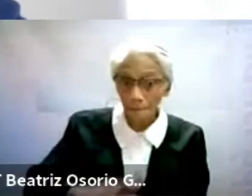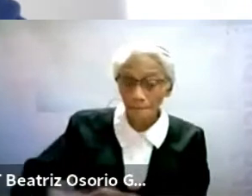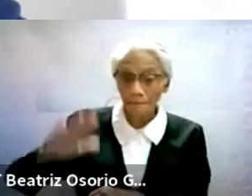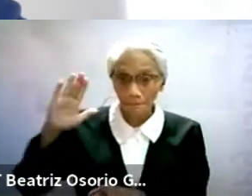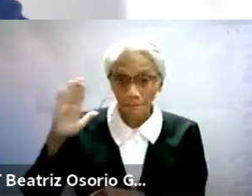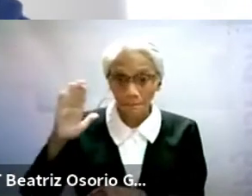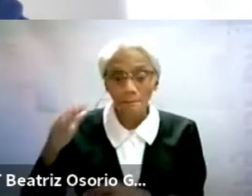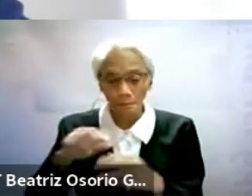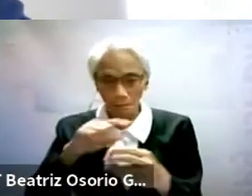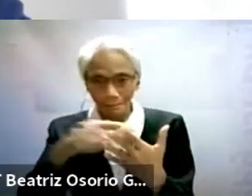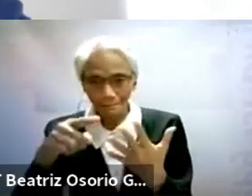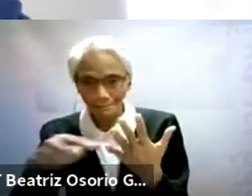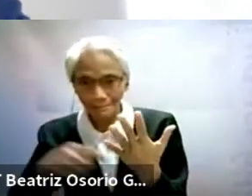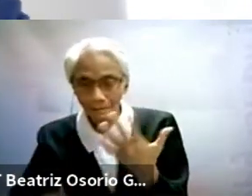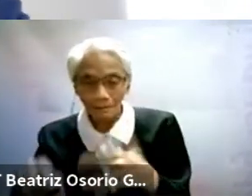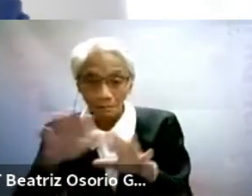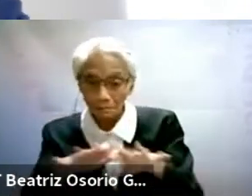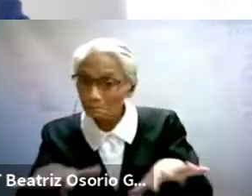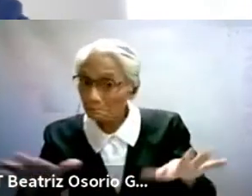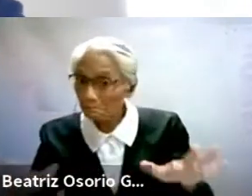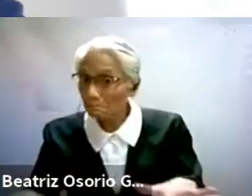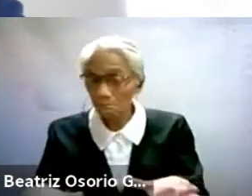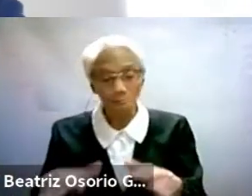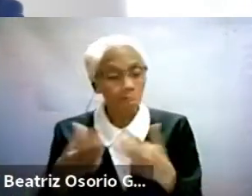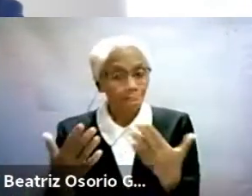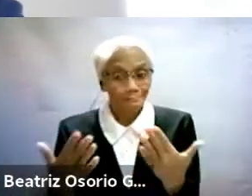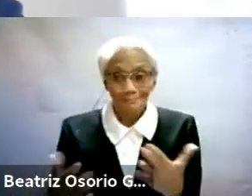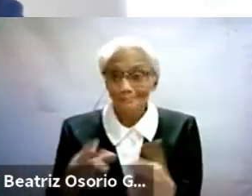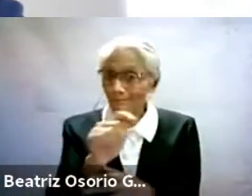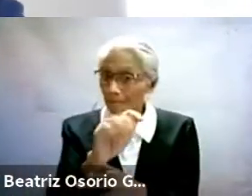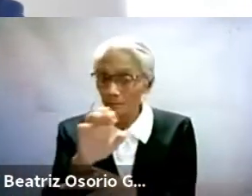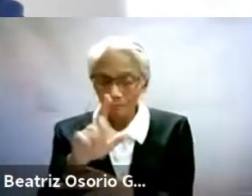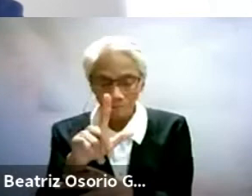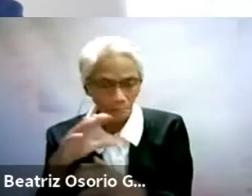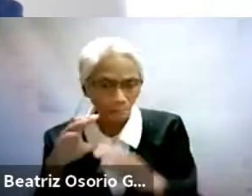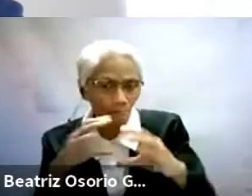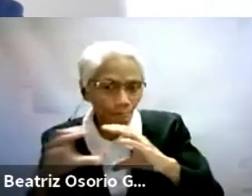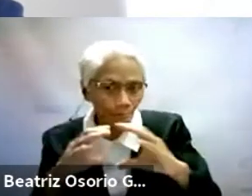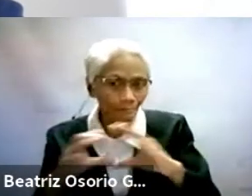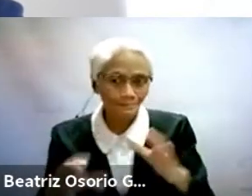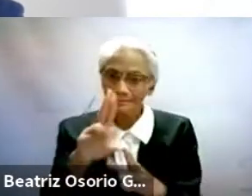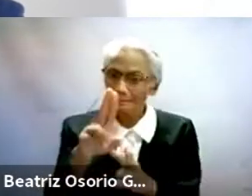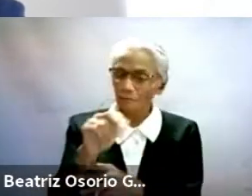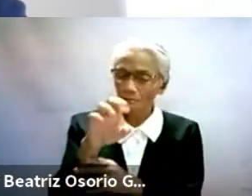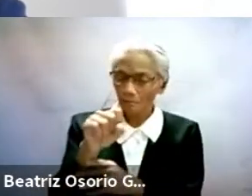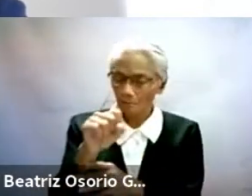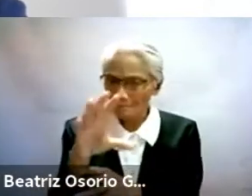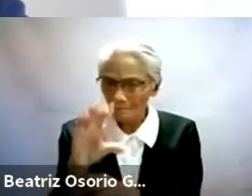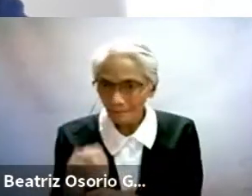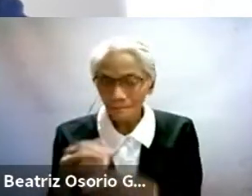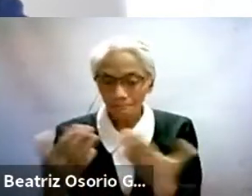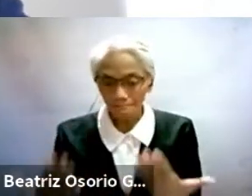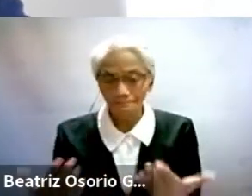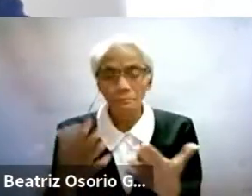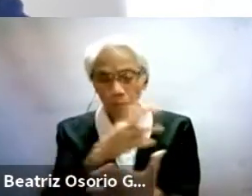Against Children, the International Telecommunications Union, UNESCO, We Protect Global Alliance,